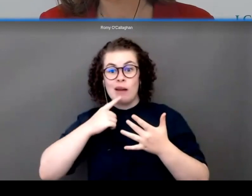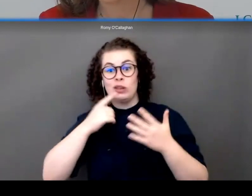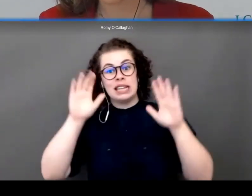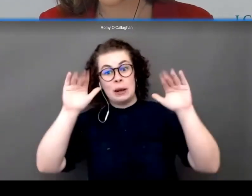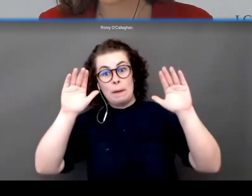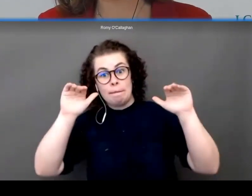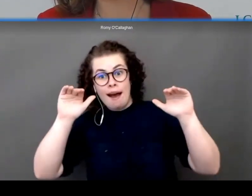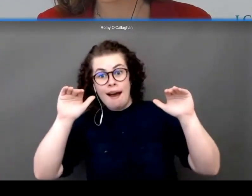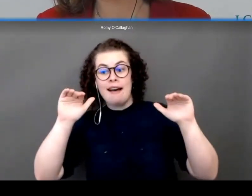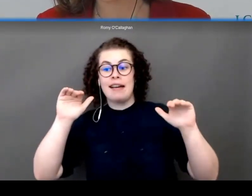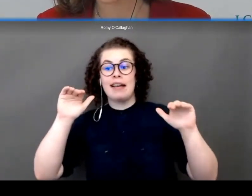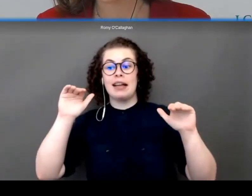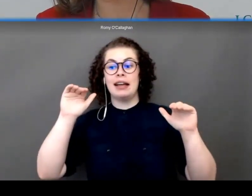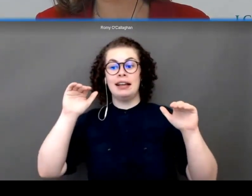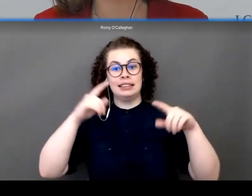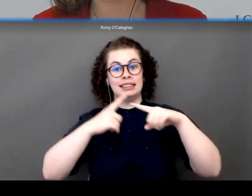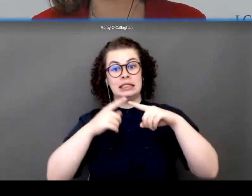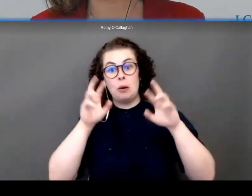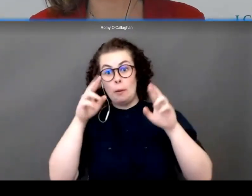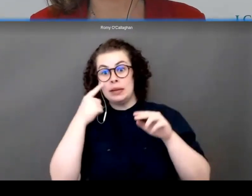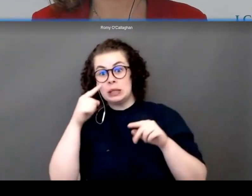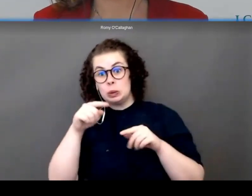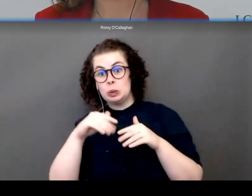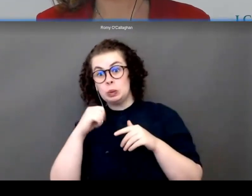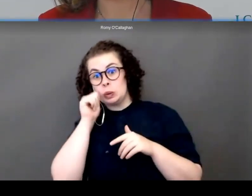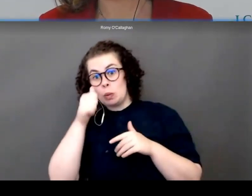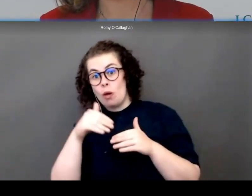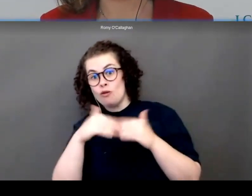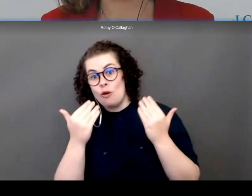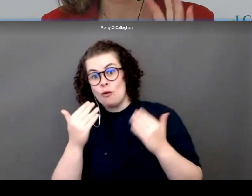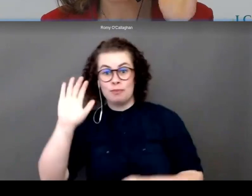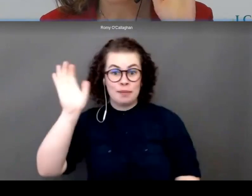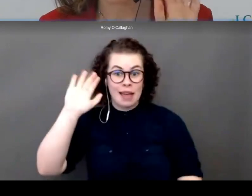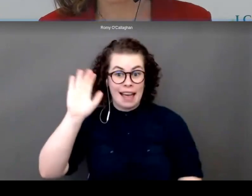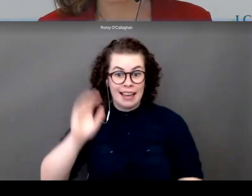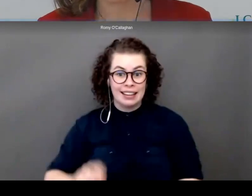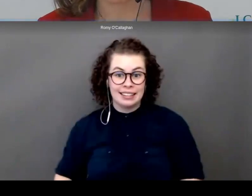for today and meet you again tomorrow. Bye.